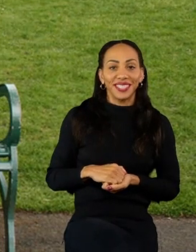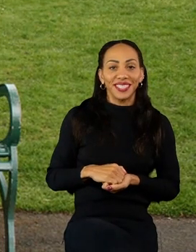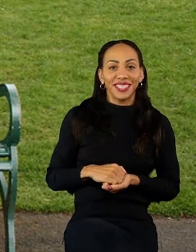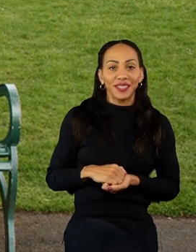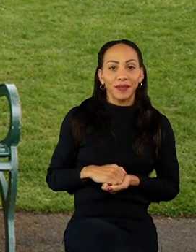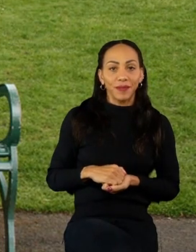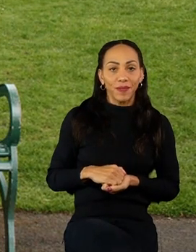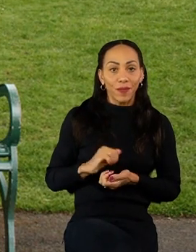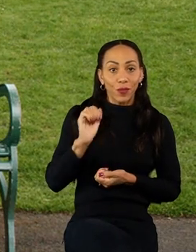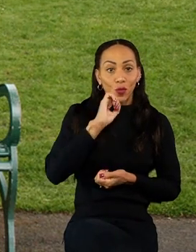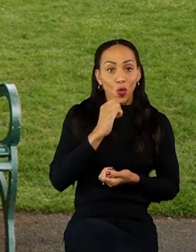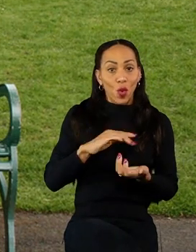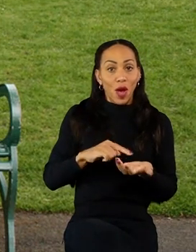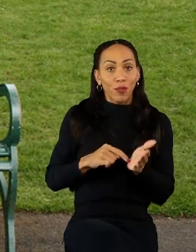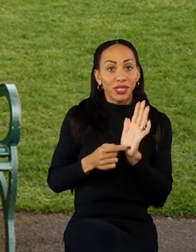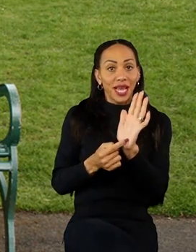Steve. Steve, you're going to be